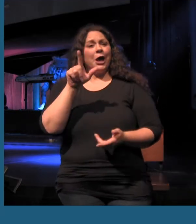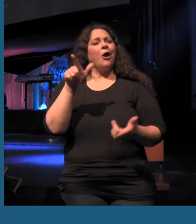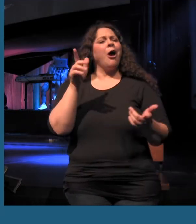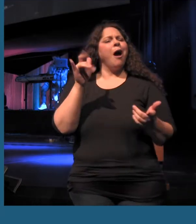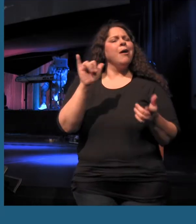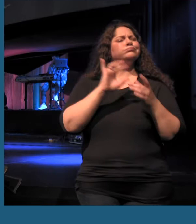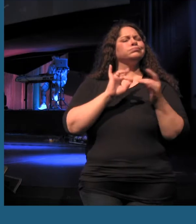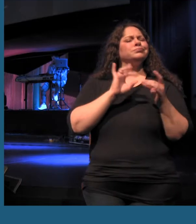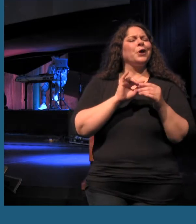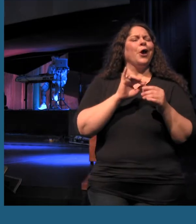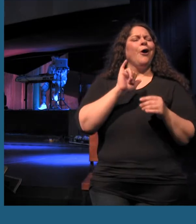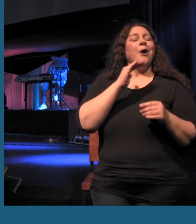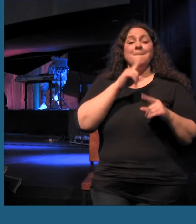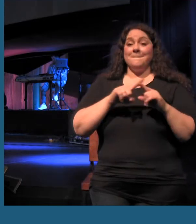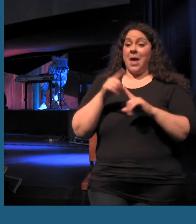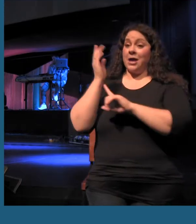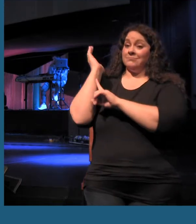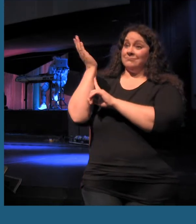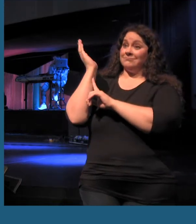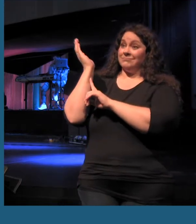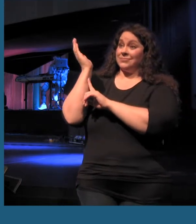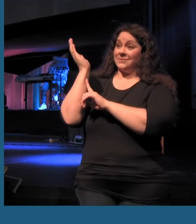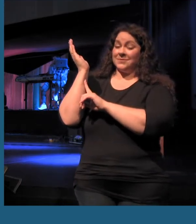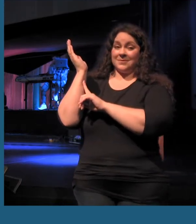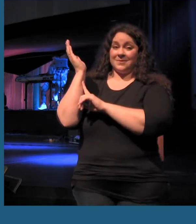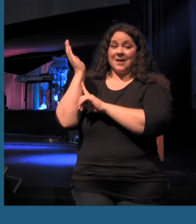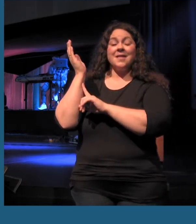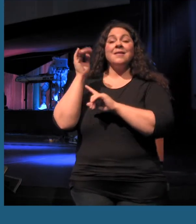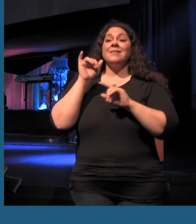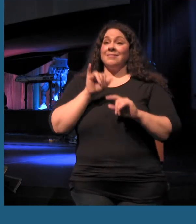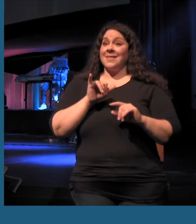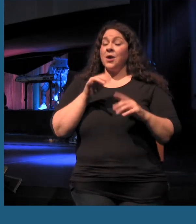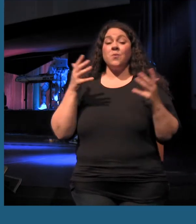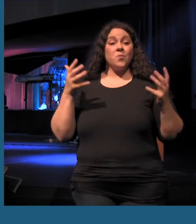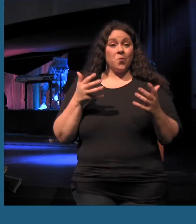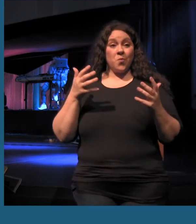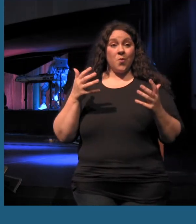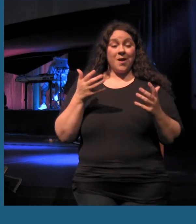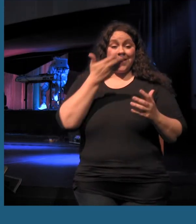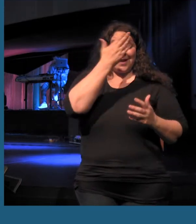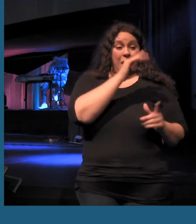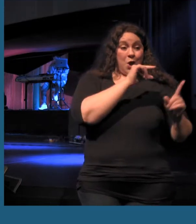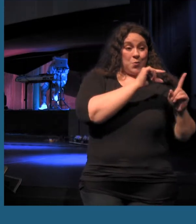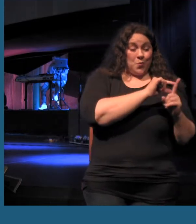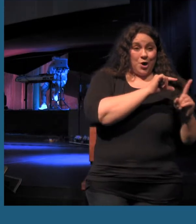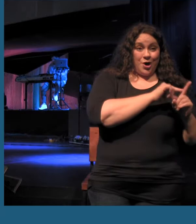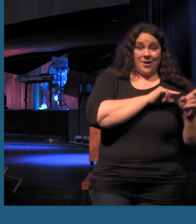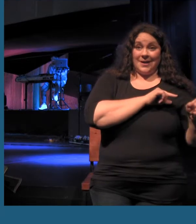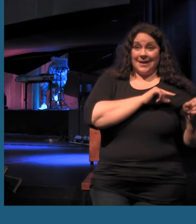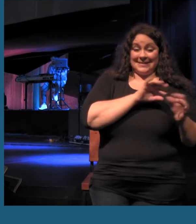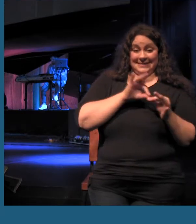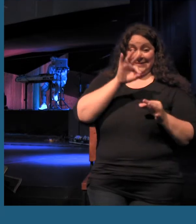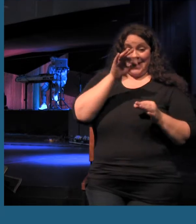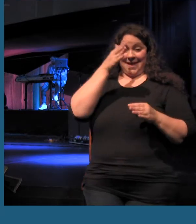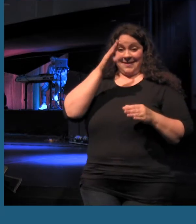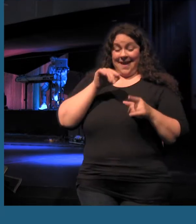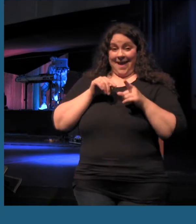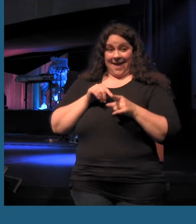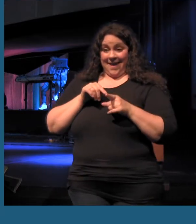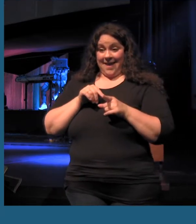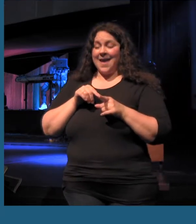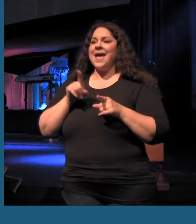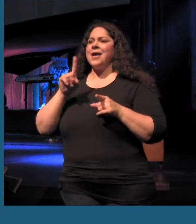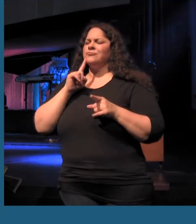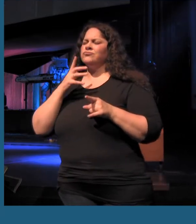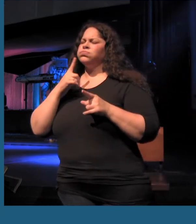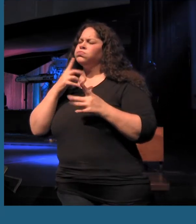not a TED Talk. A sermon is a collision between the Word of God, the Spirit of God, and a